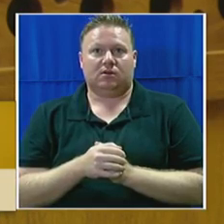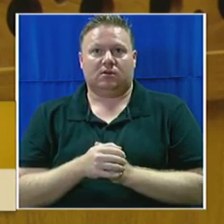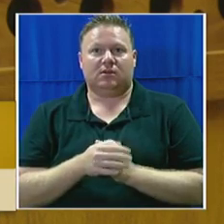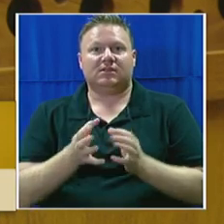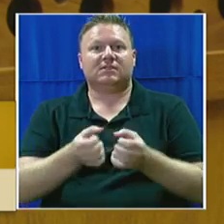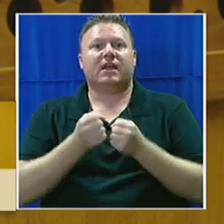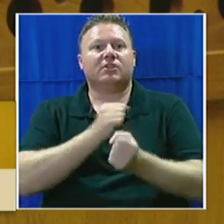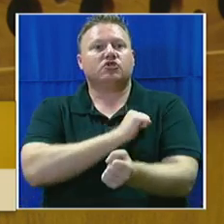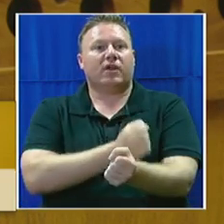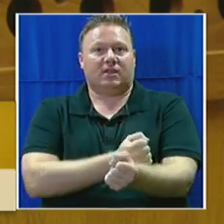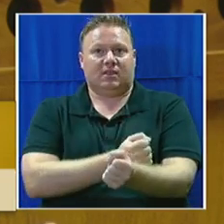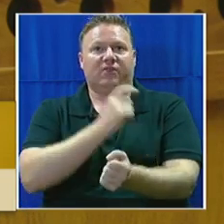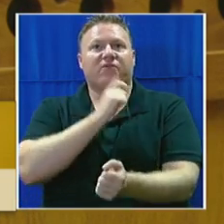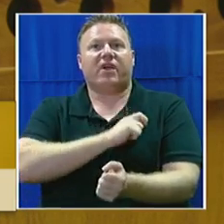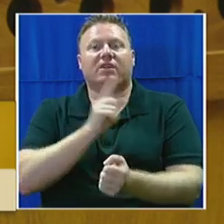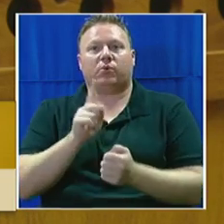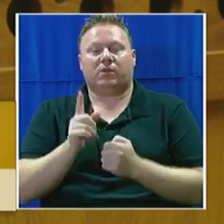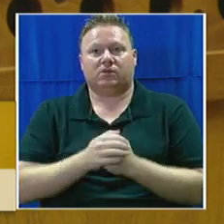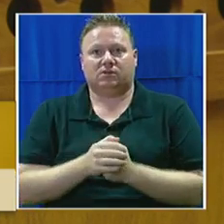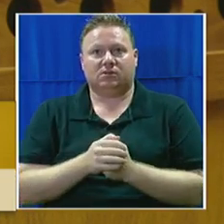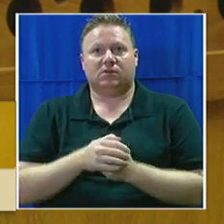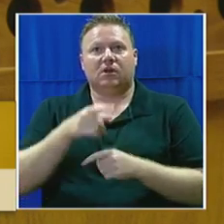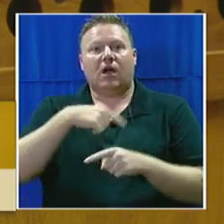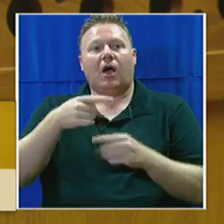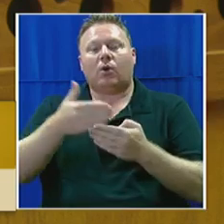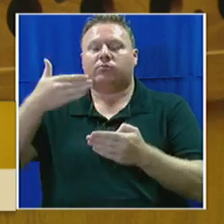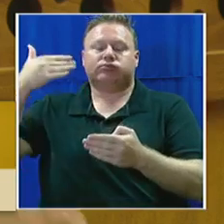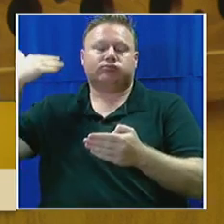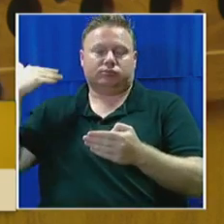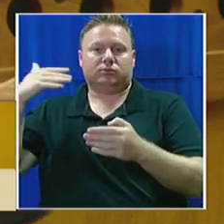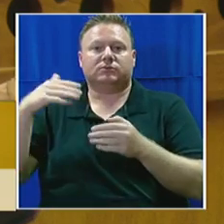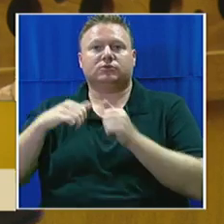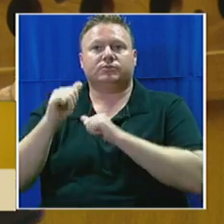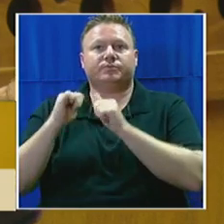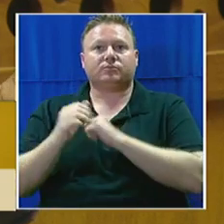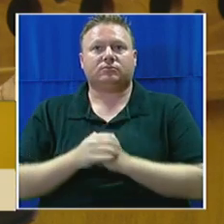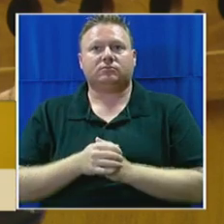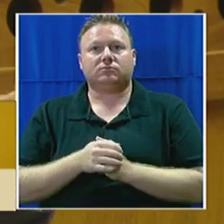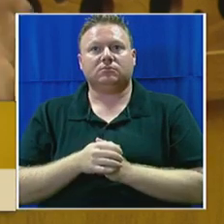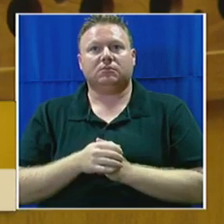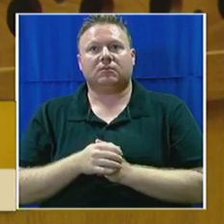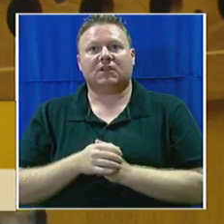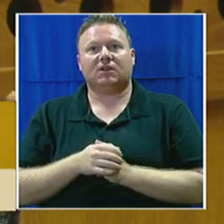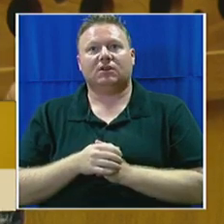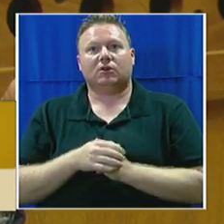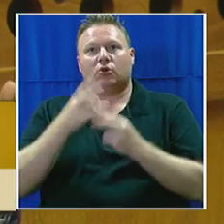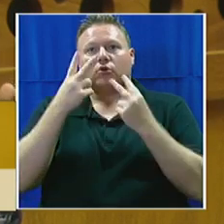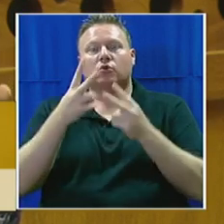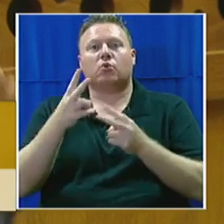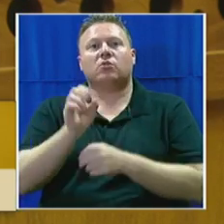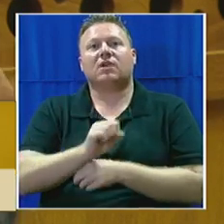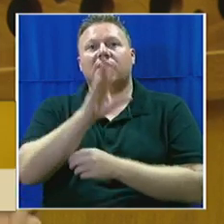that our forefathers have foresaw that South